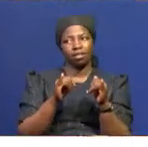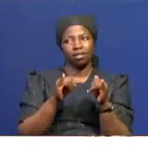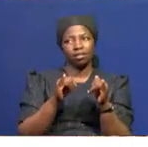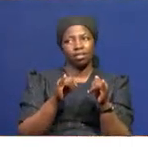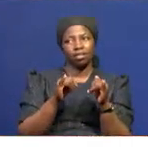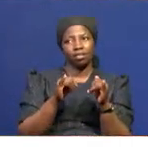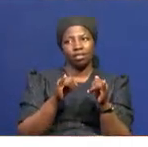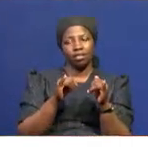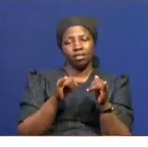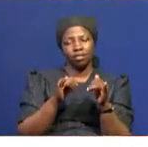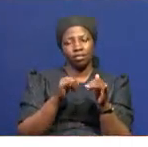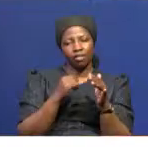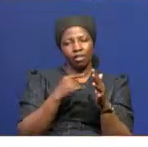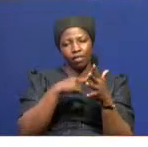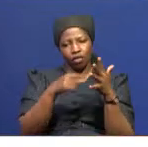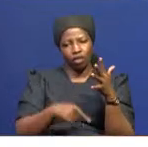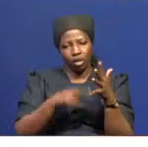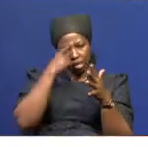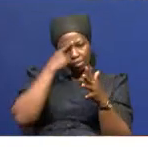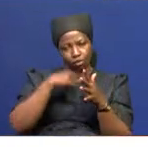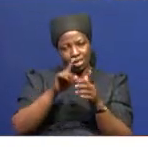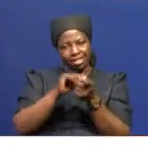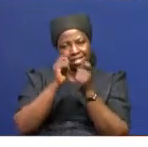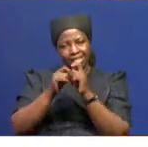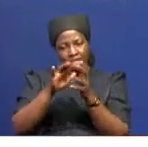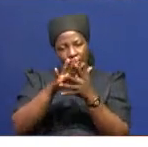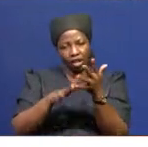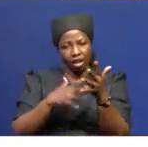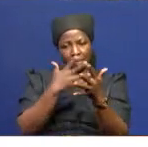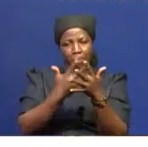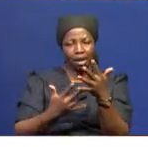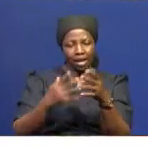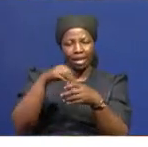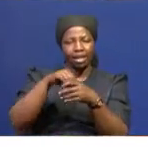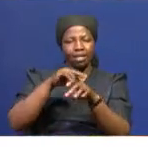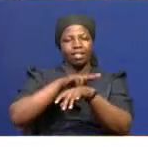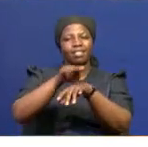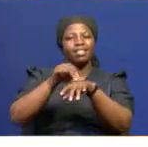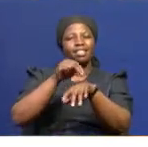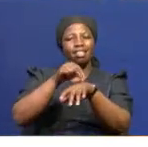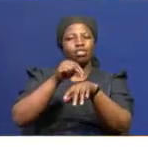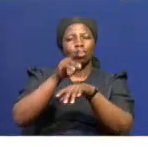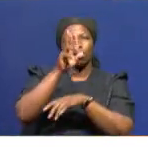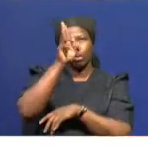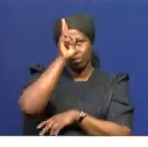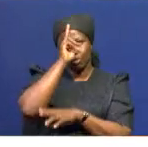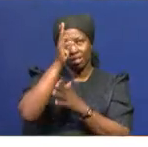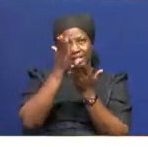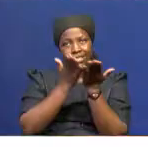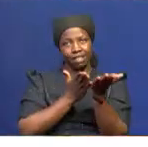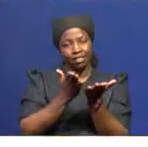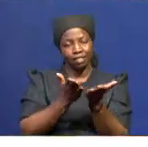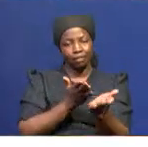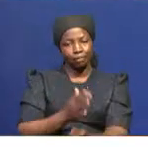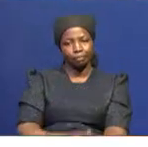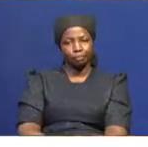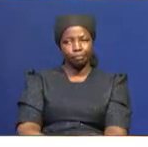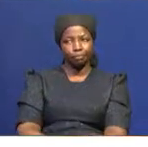implementation of the following policy reforms framework in the National Police Service.